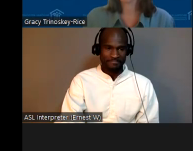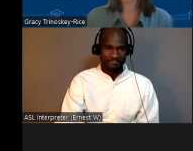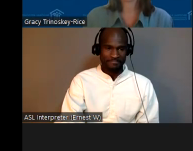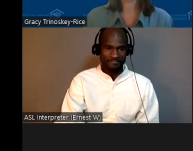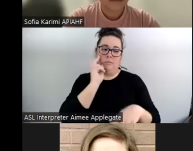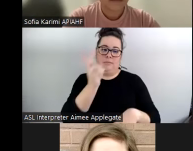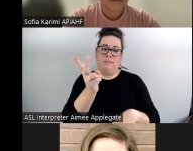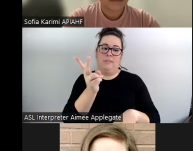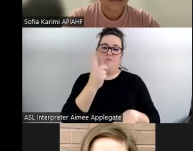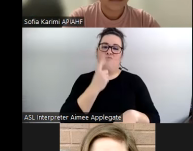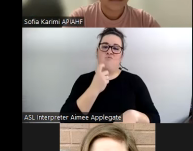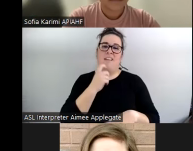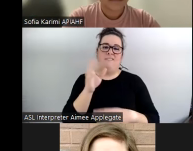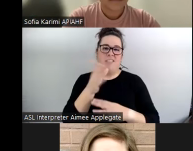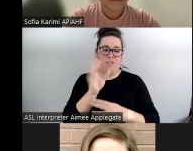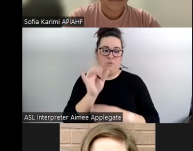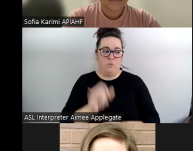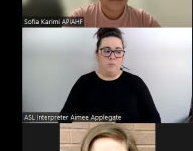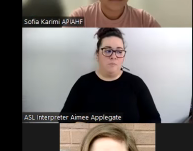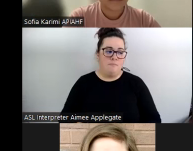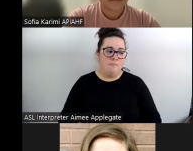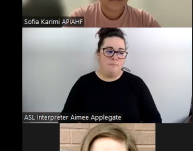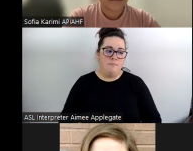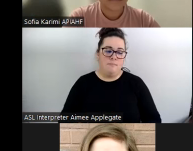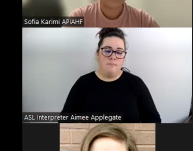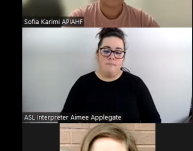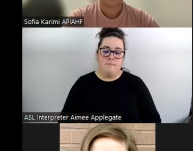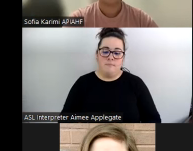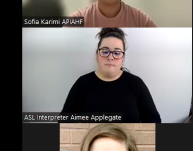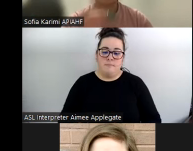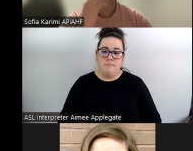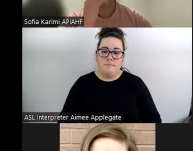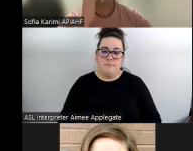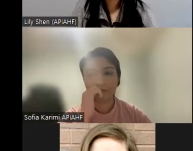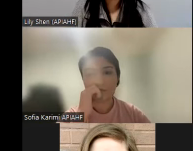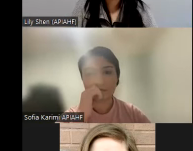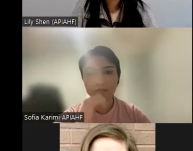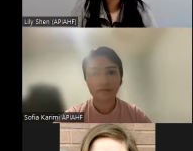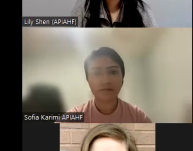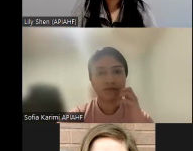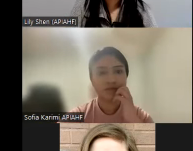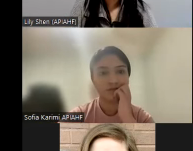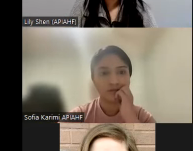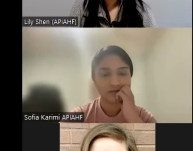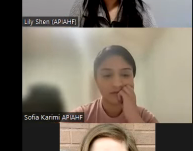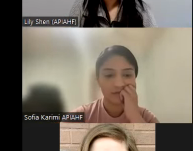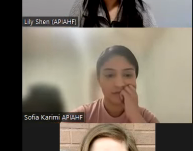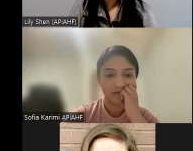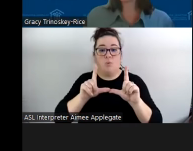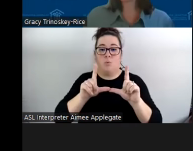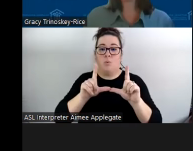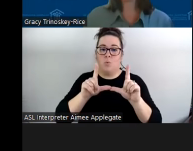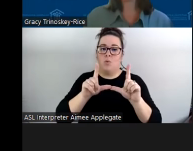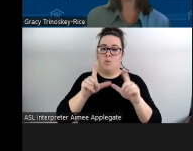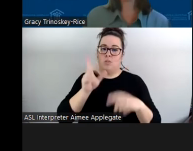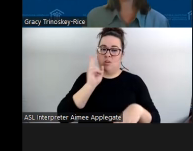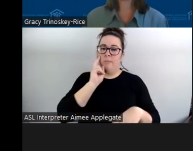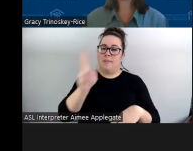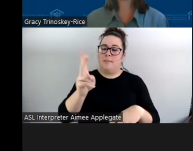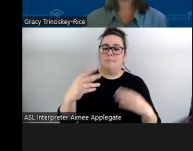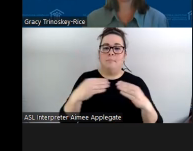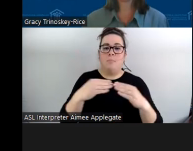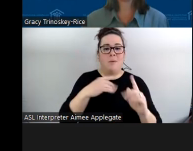a red flag. And so some of these ex parte renewals, while they are seen as sort of a positive